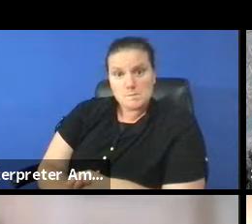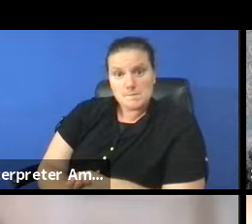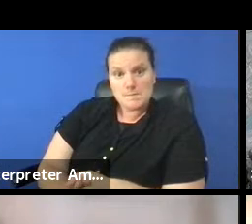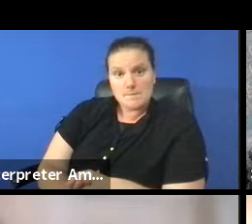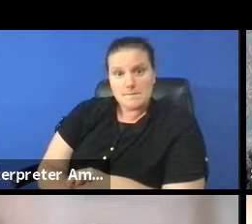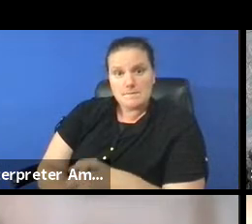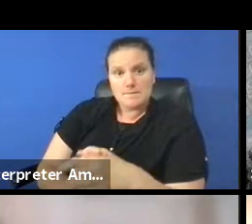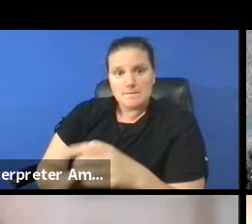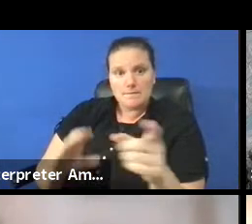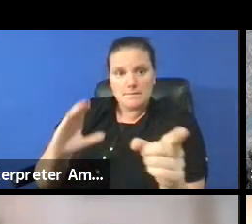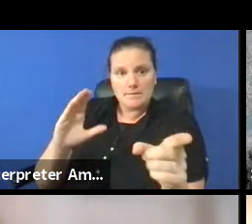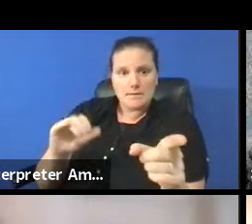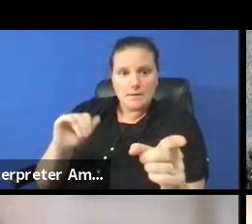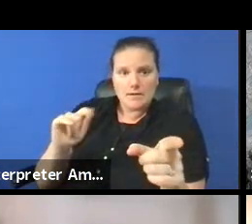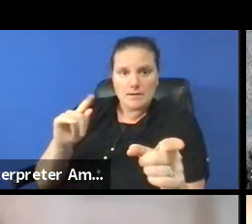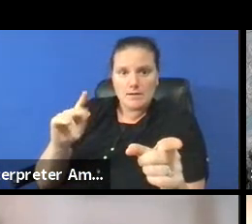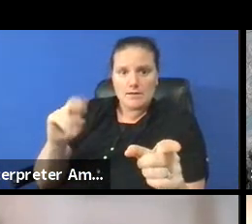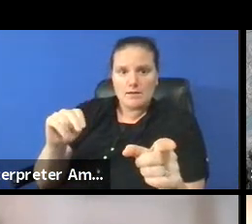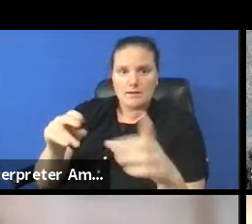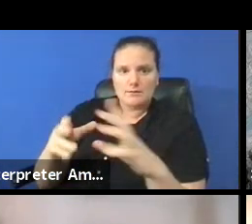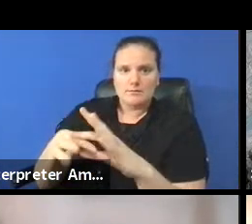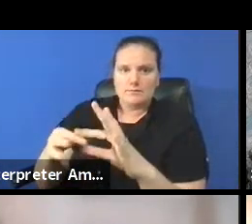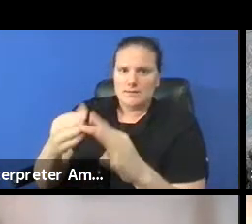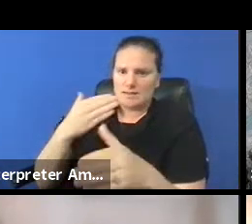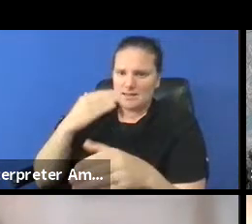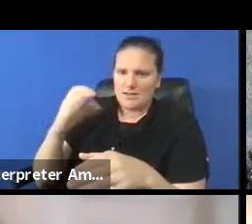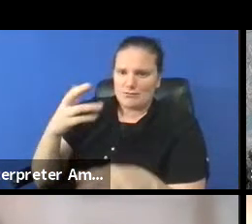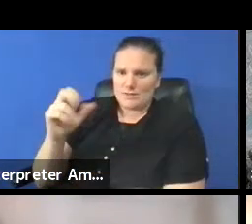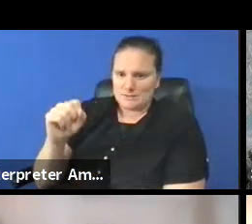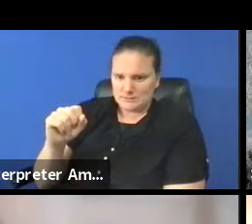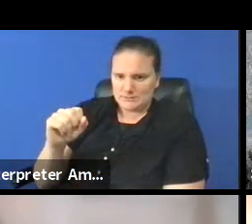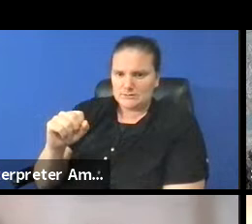I just will jump in really quickly. Chris, thanks so much for that